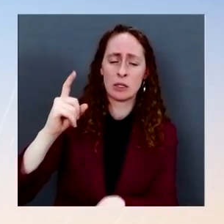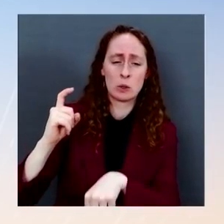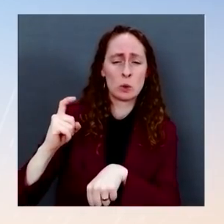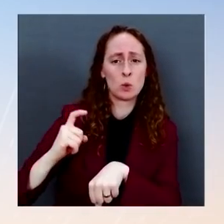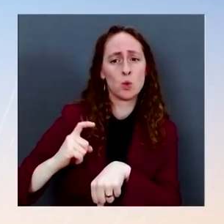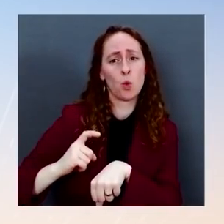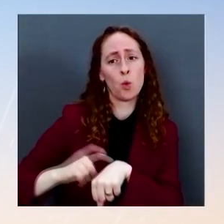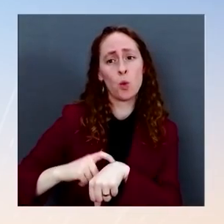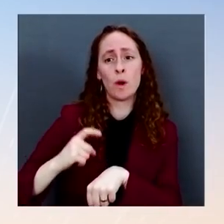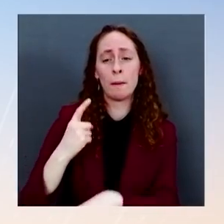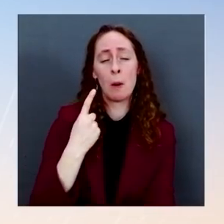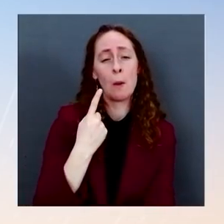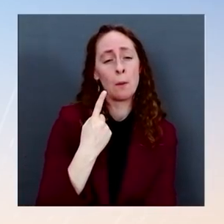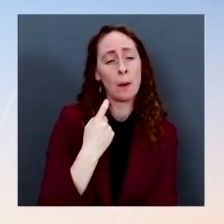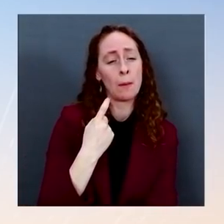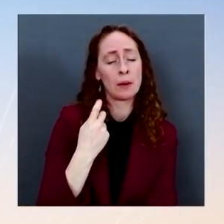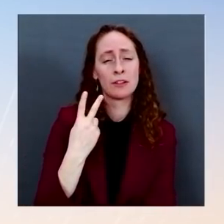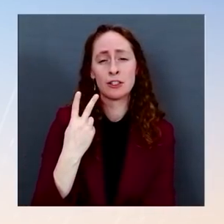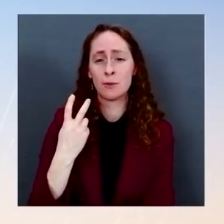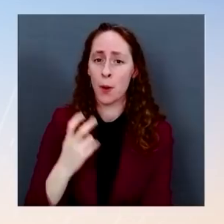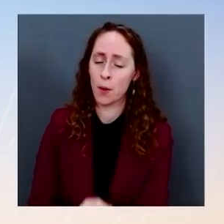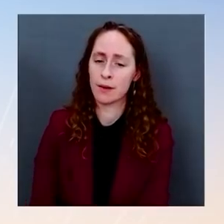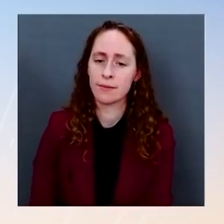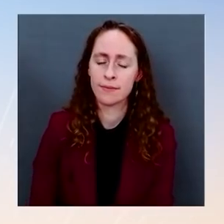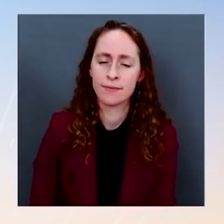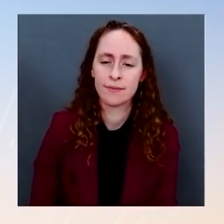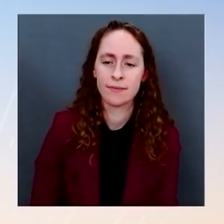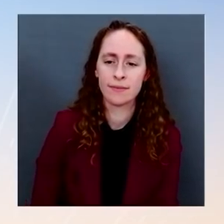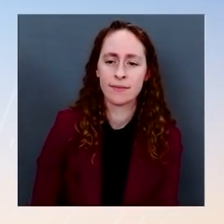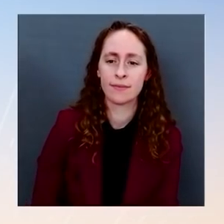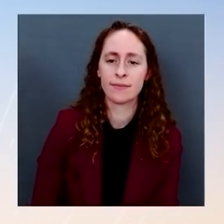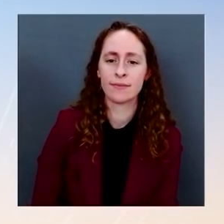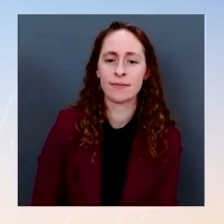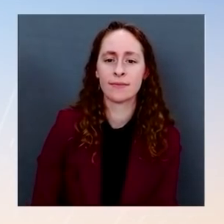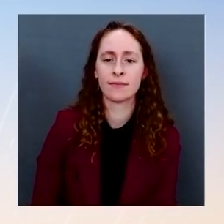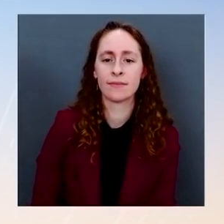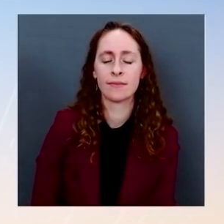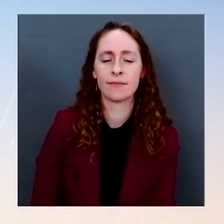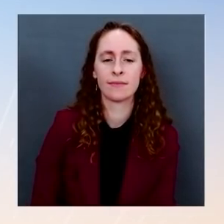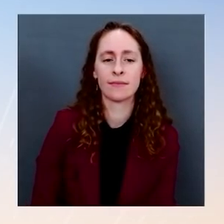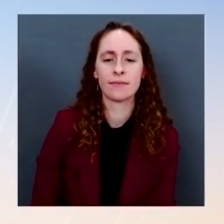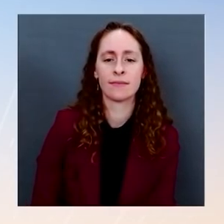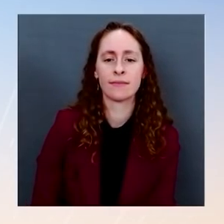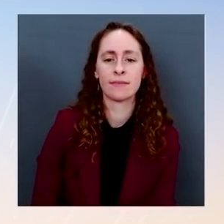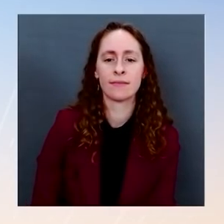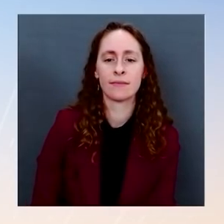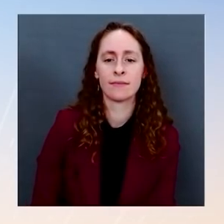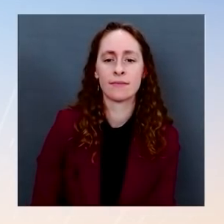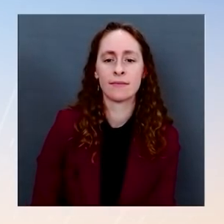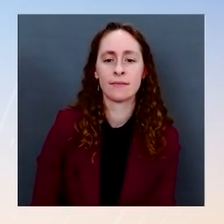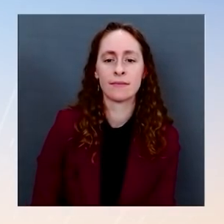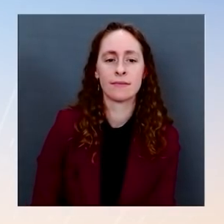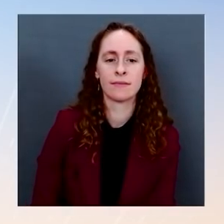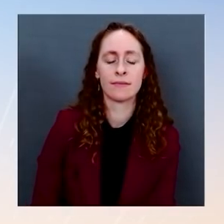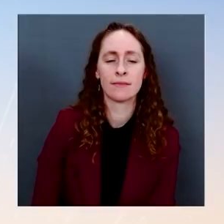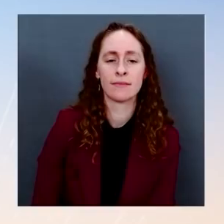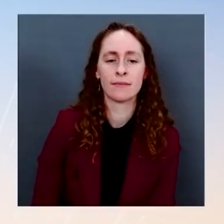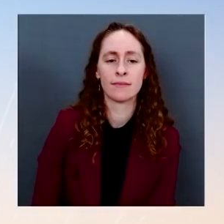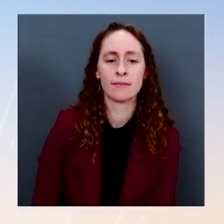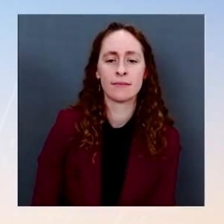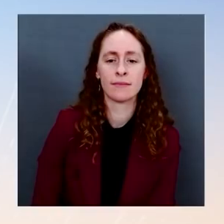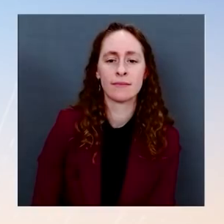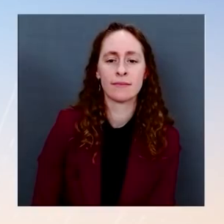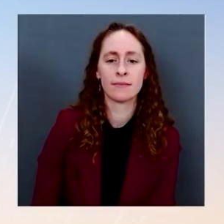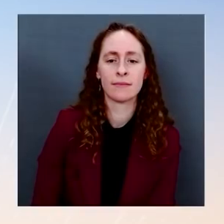ahead. Thank you, Jen. Two questions, one on politics and one on foreign policy. Yeah. Today, two